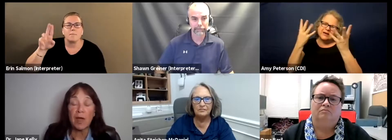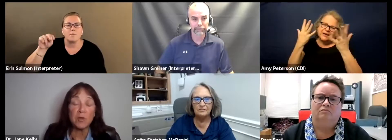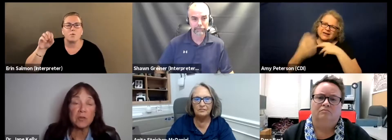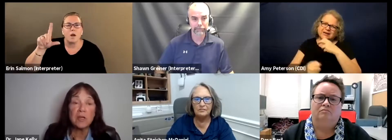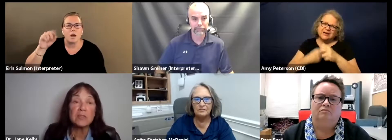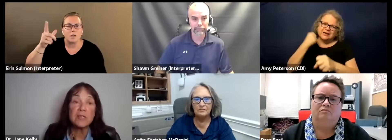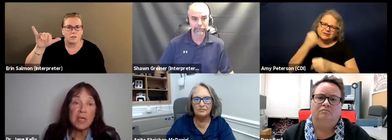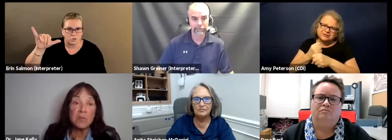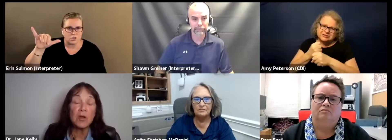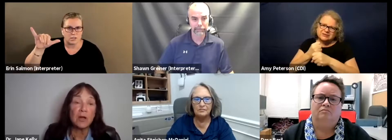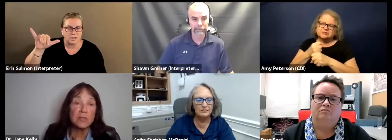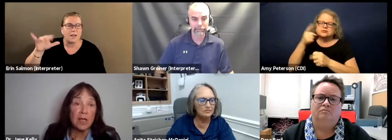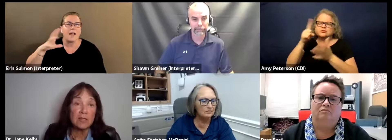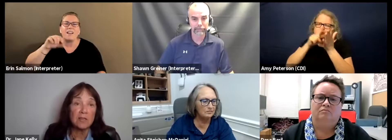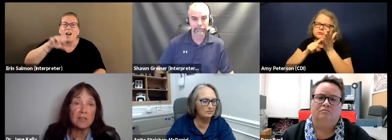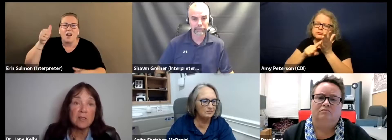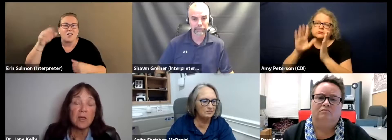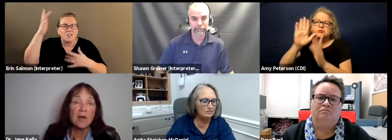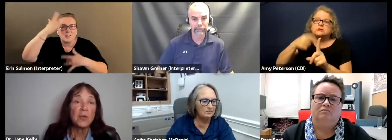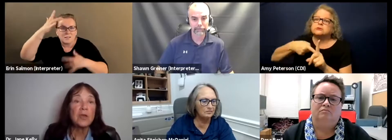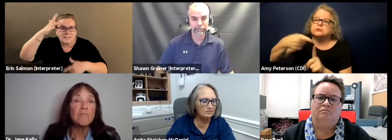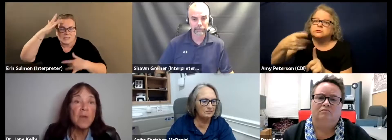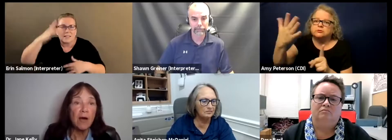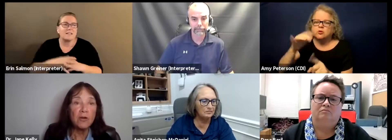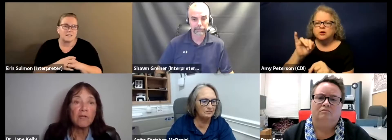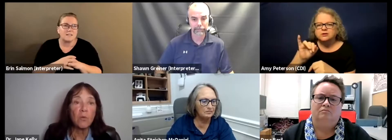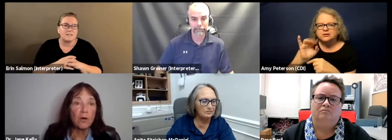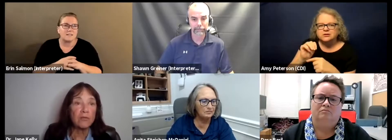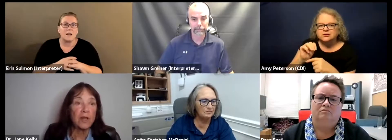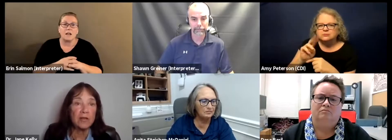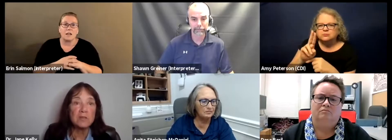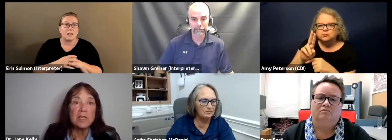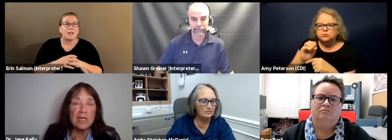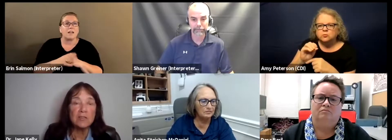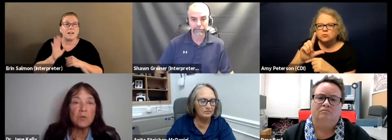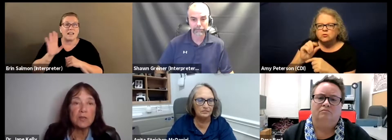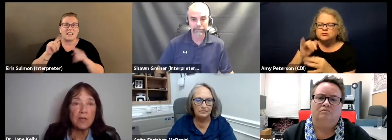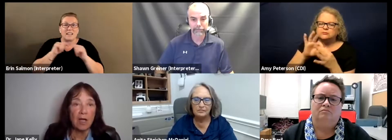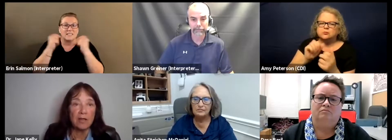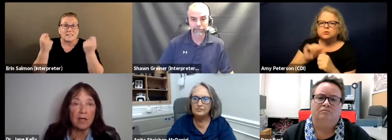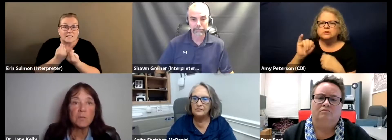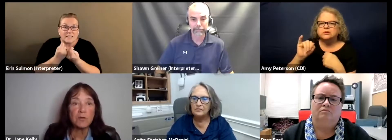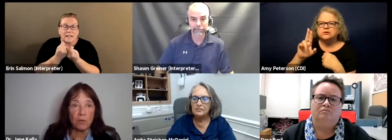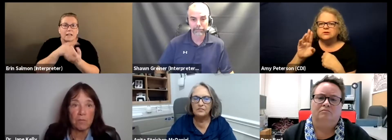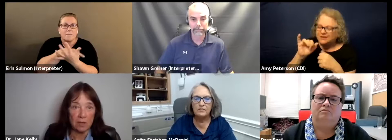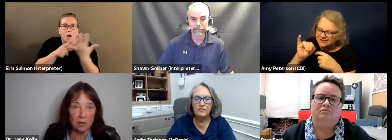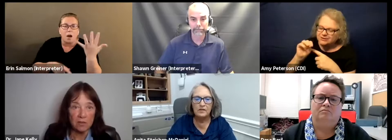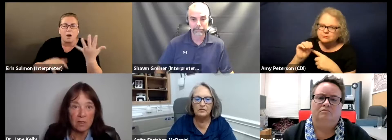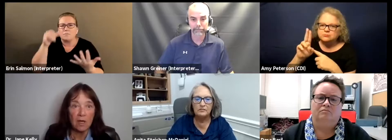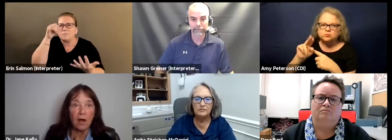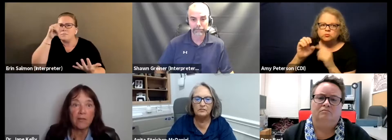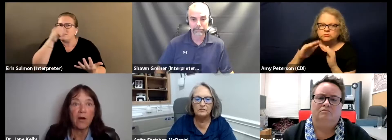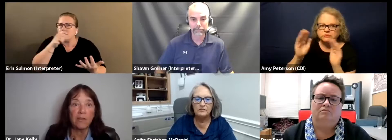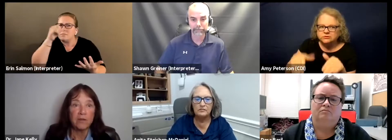with a fabulous team of scientists. But the amount of work that has needed to be done has been